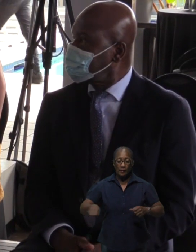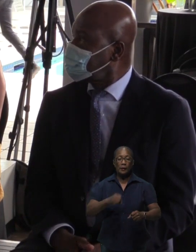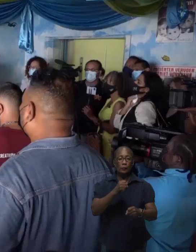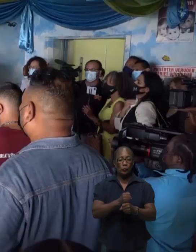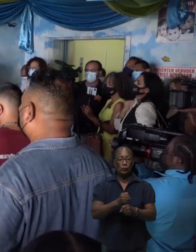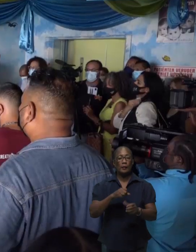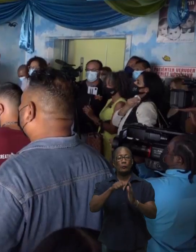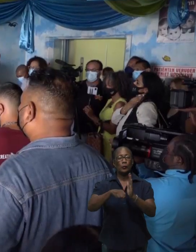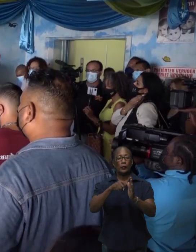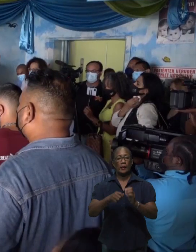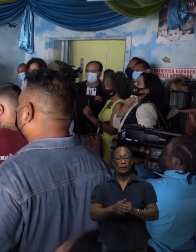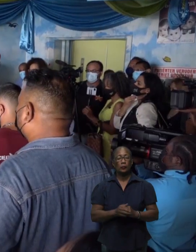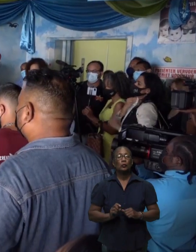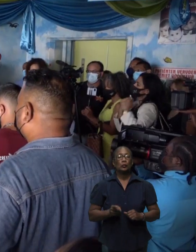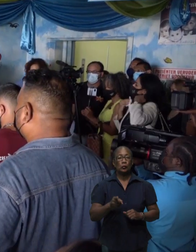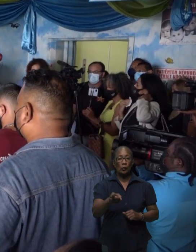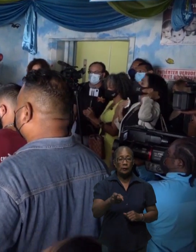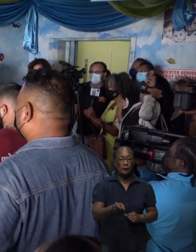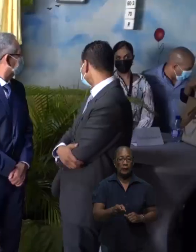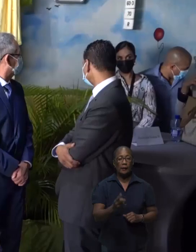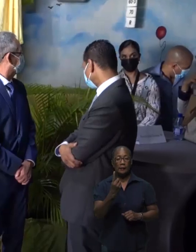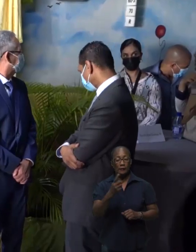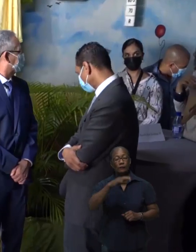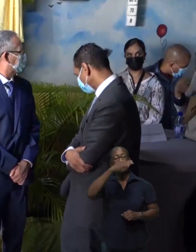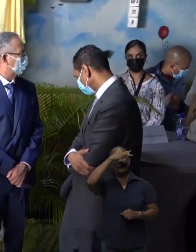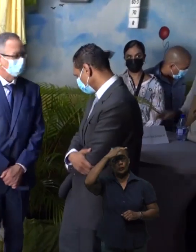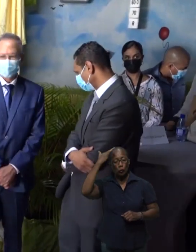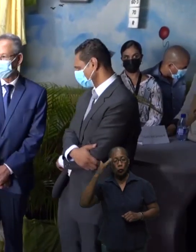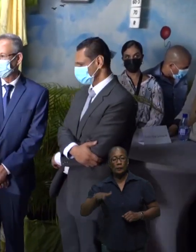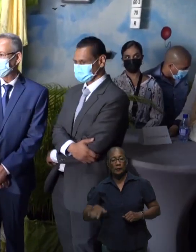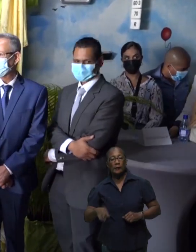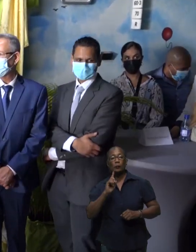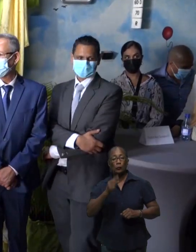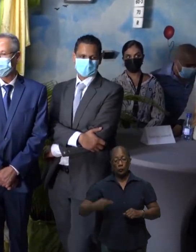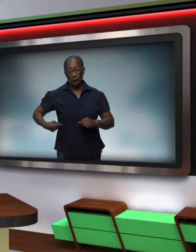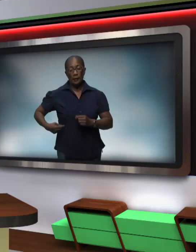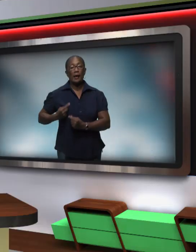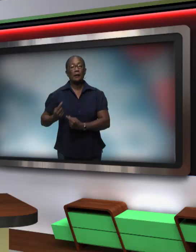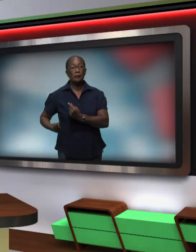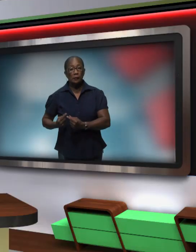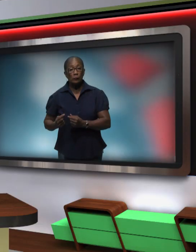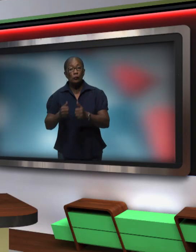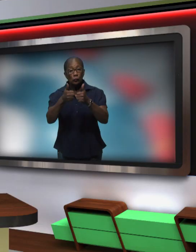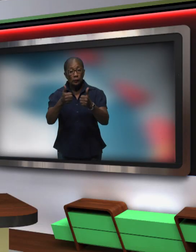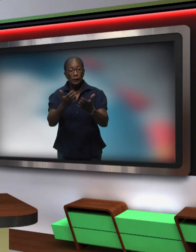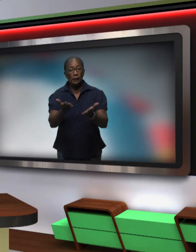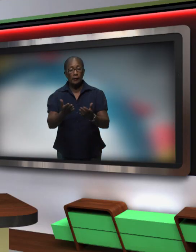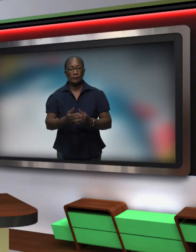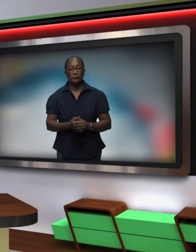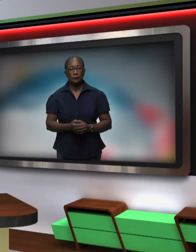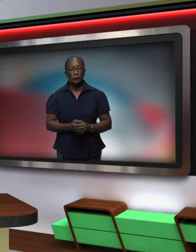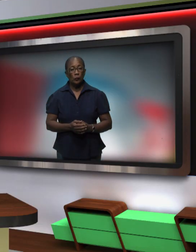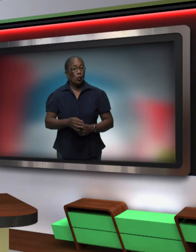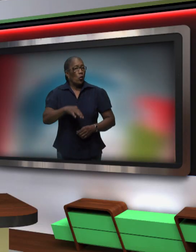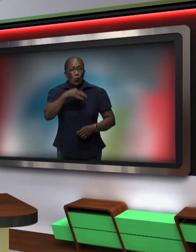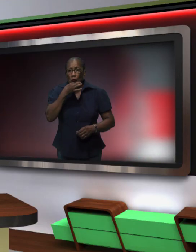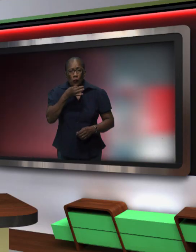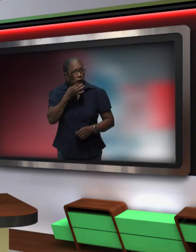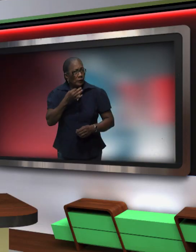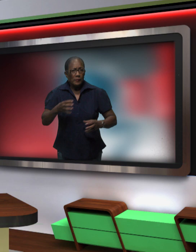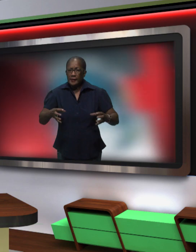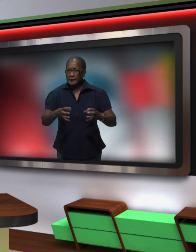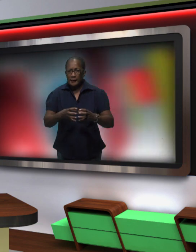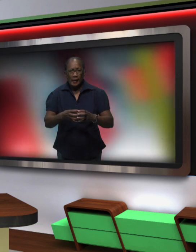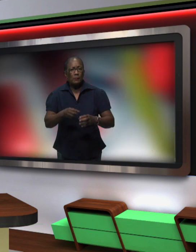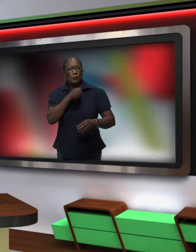has been with this project from the very beginning. Thursday, one of his dreams for children who have to dialyze was